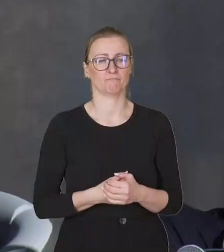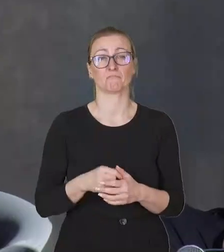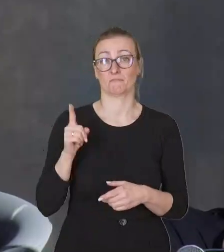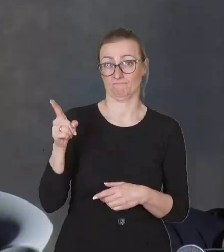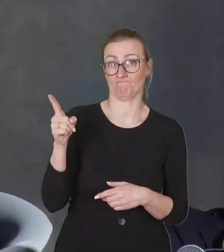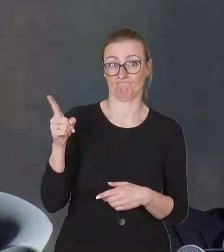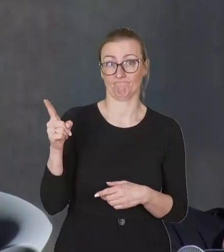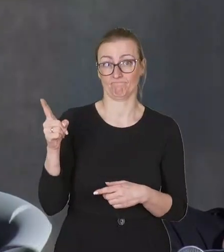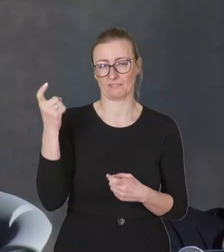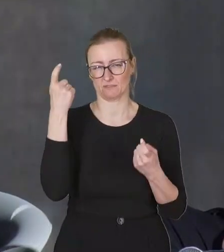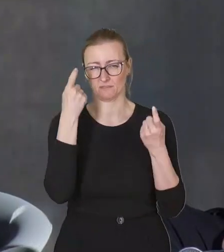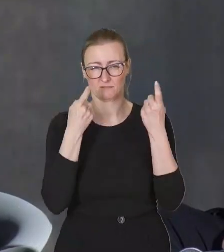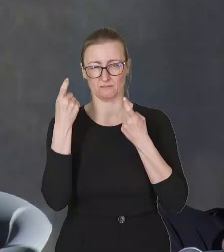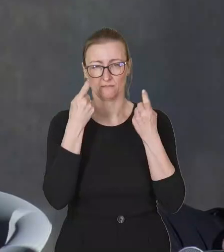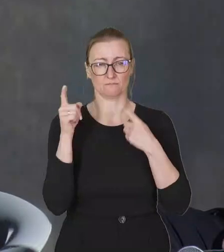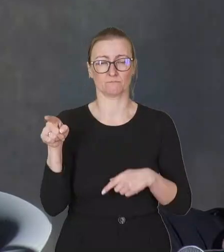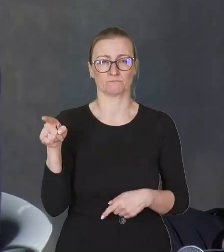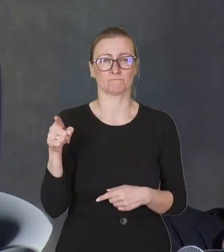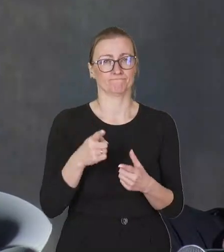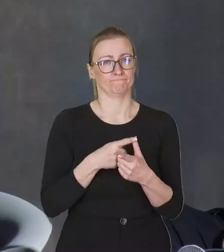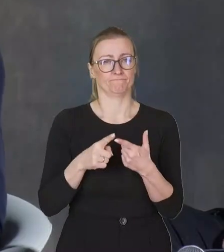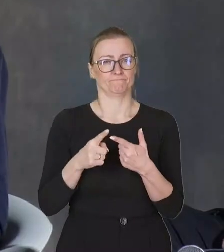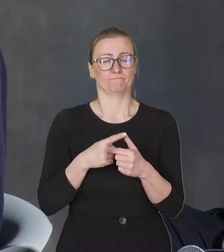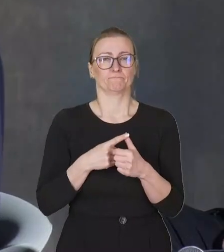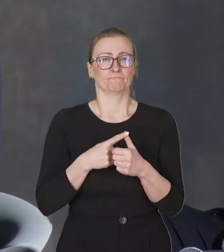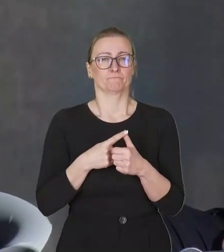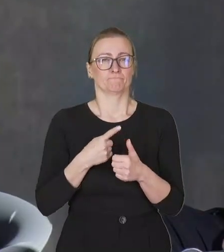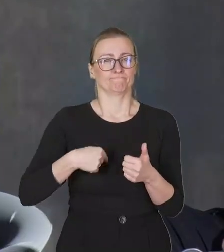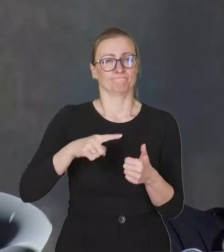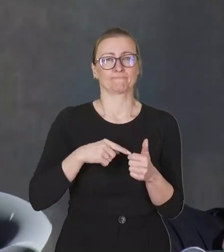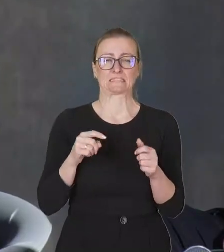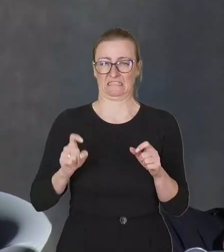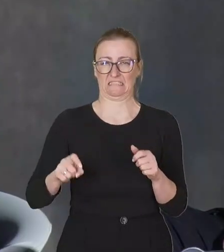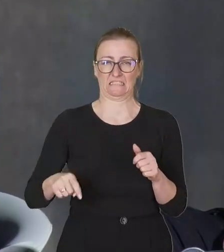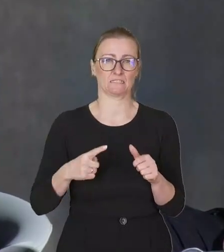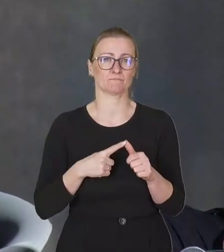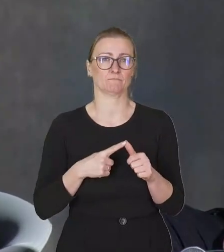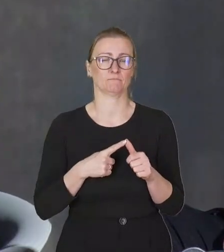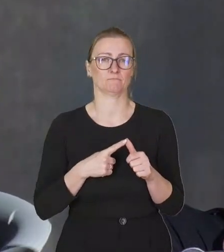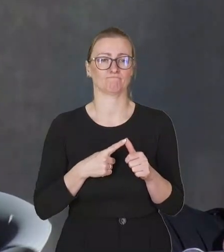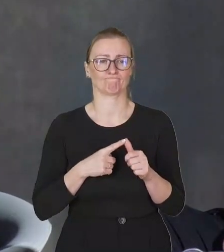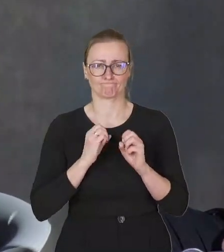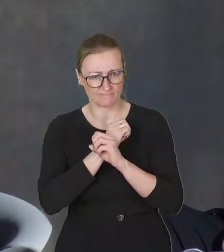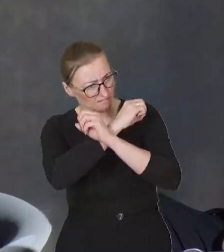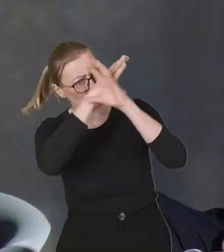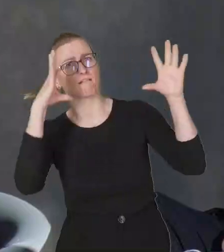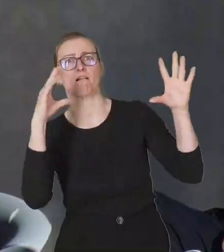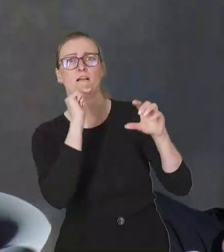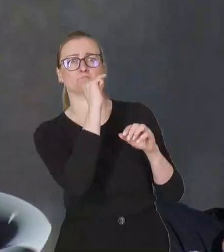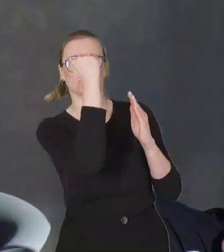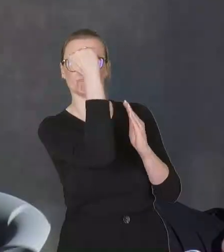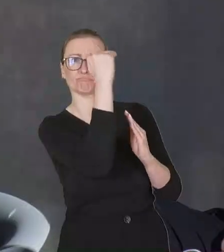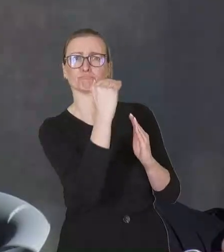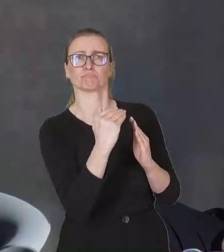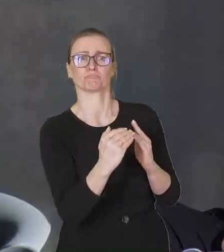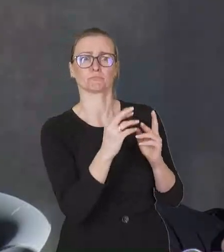first of all, we need some kind of, clear vision and strategy and some level of stability and continuity. And